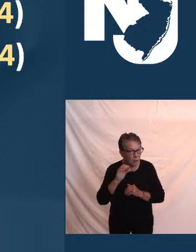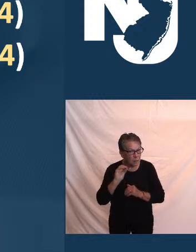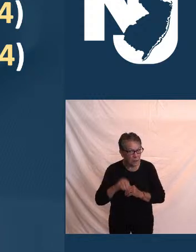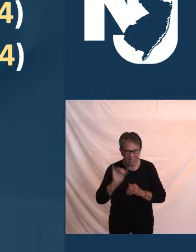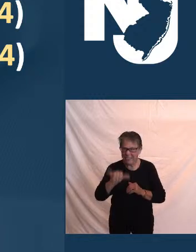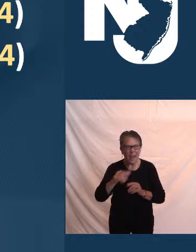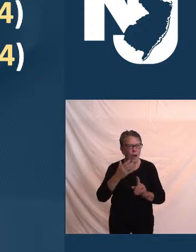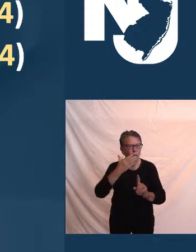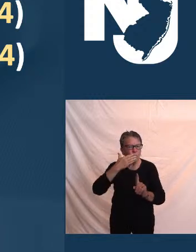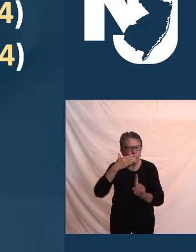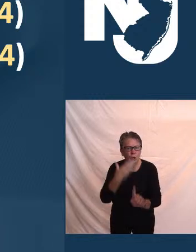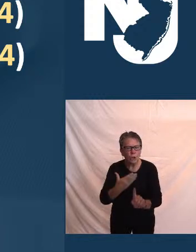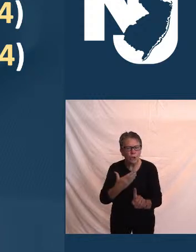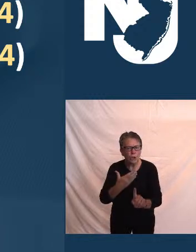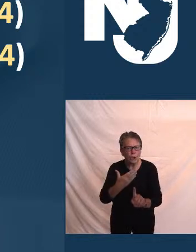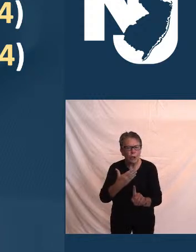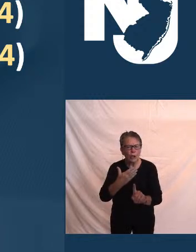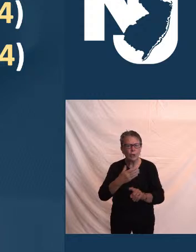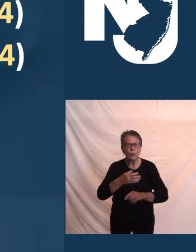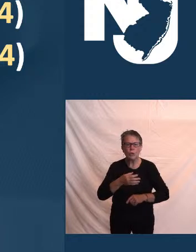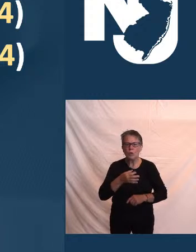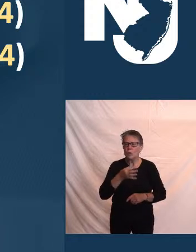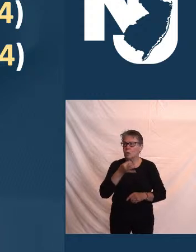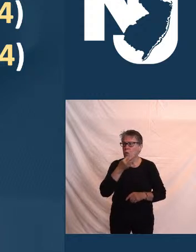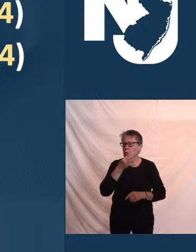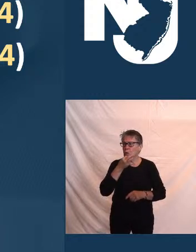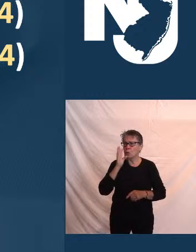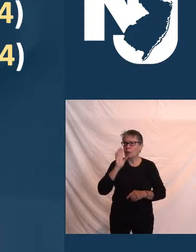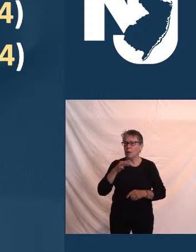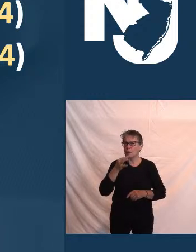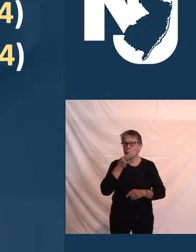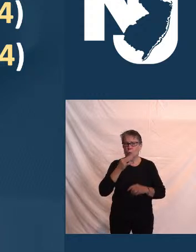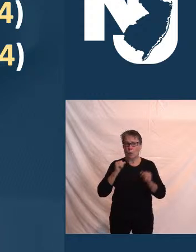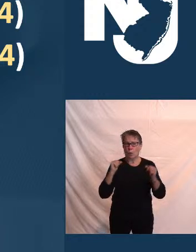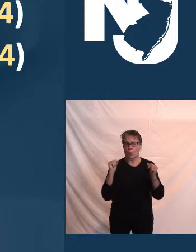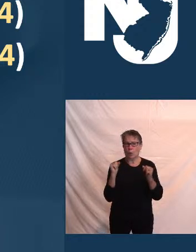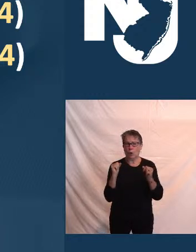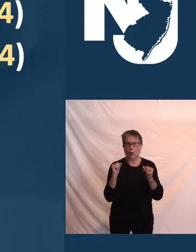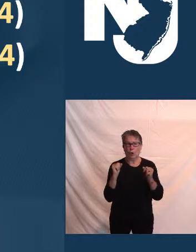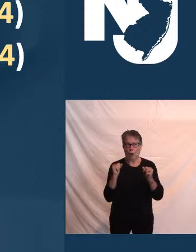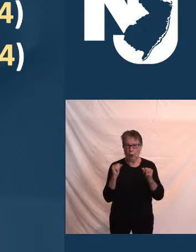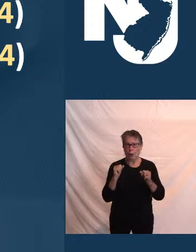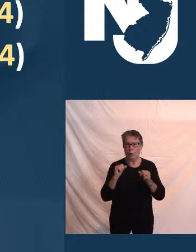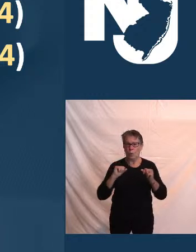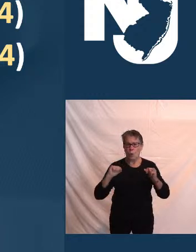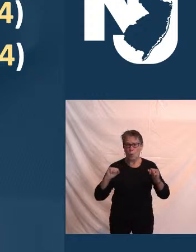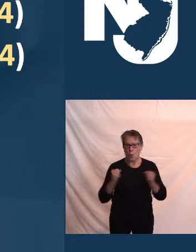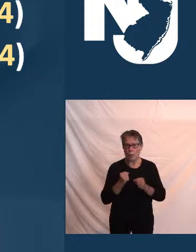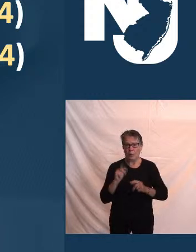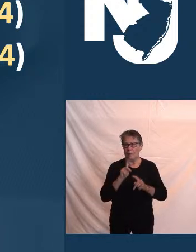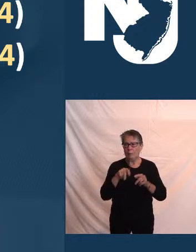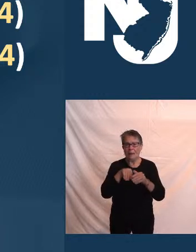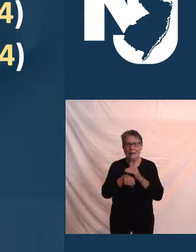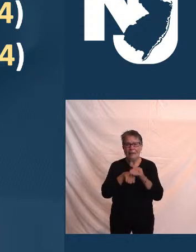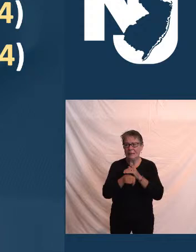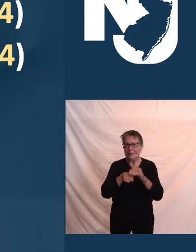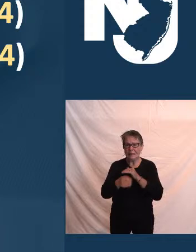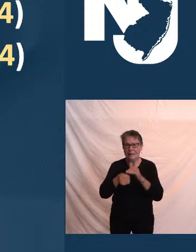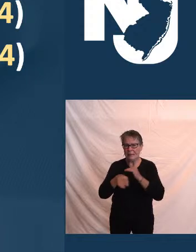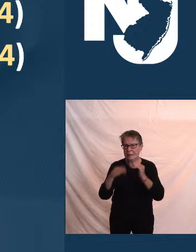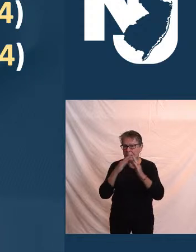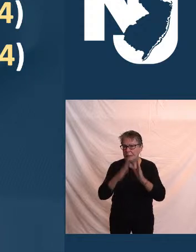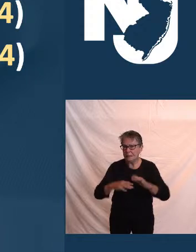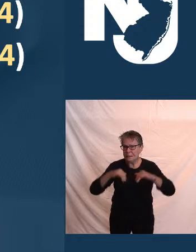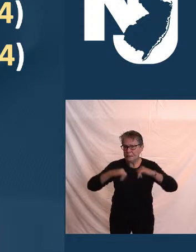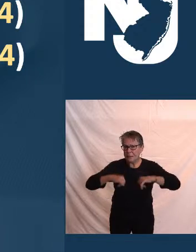will be forcing more people back indoors. And to keep this number low and prevent another winter spike, we do need everyone to not only get